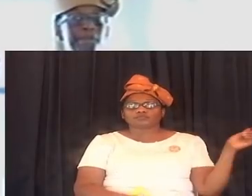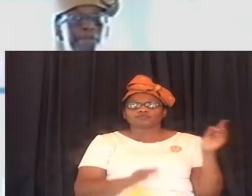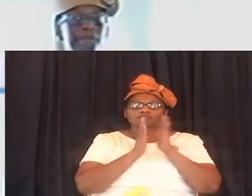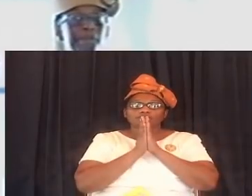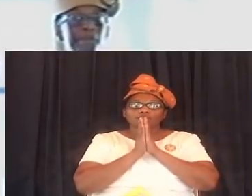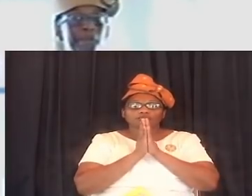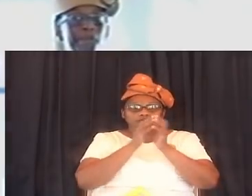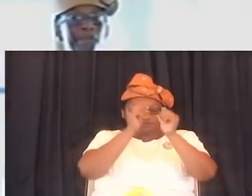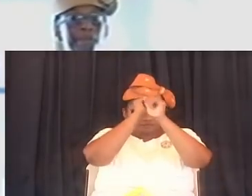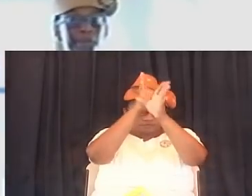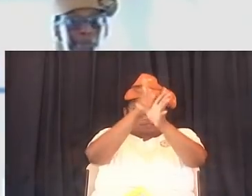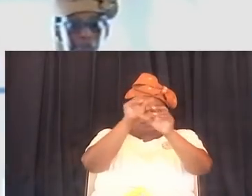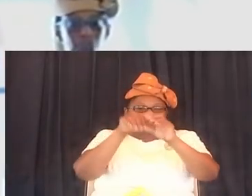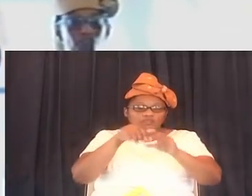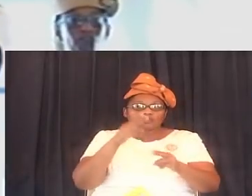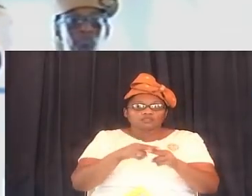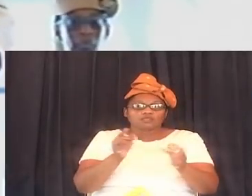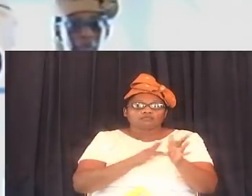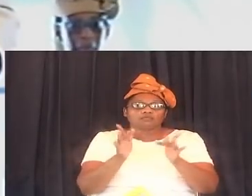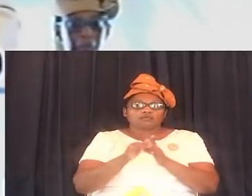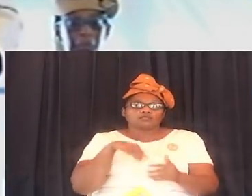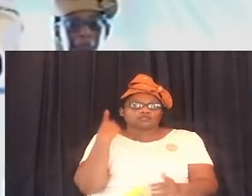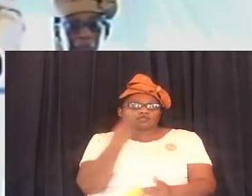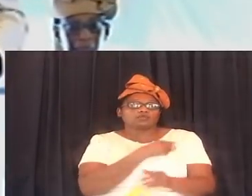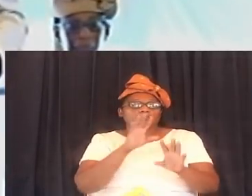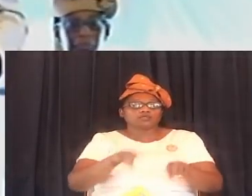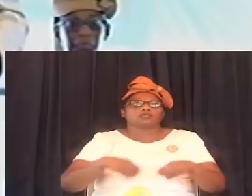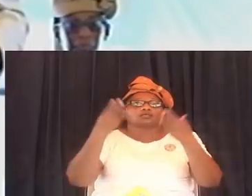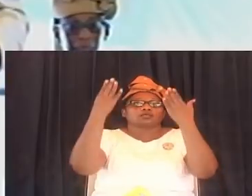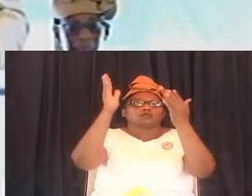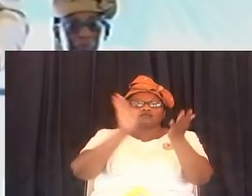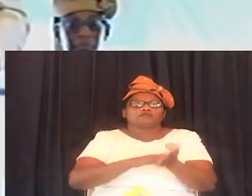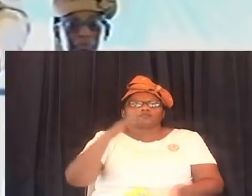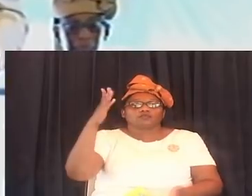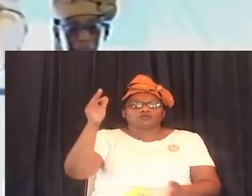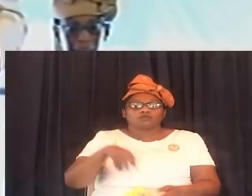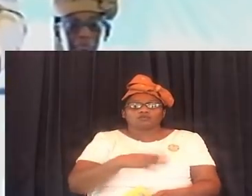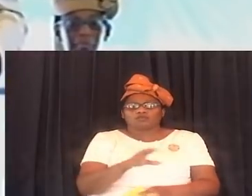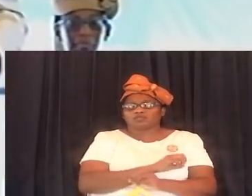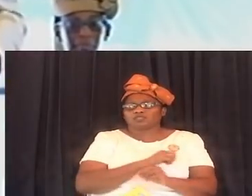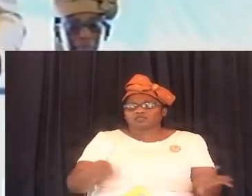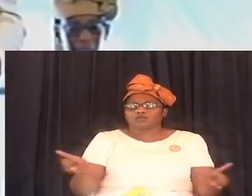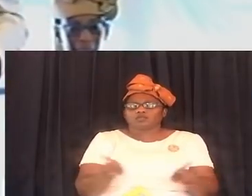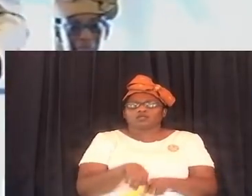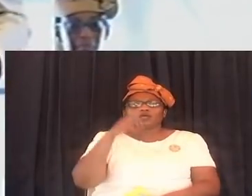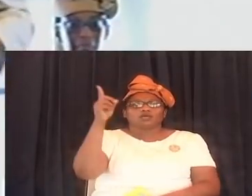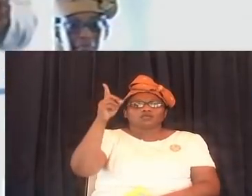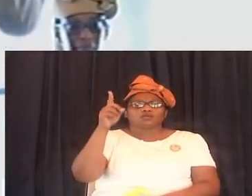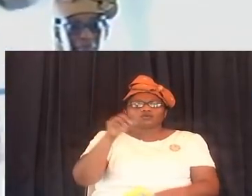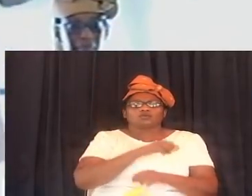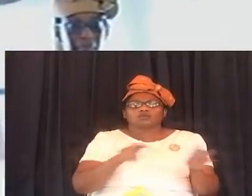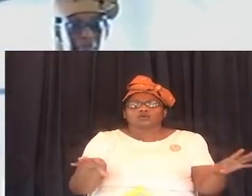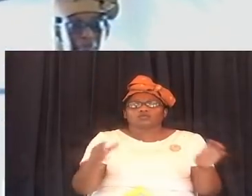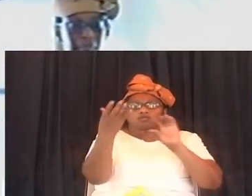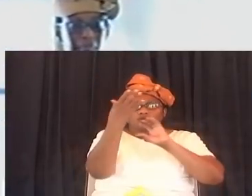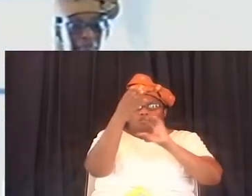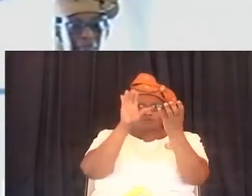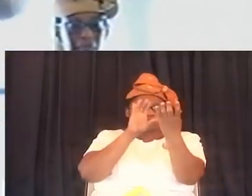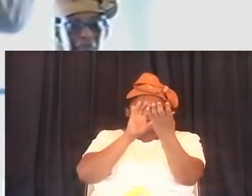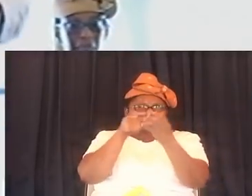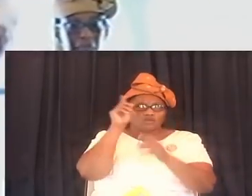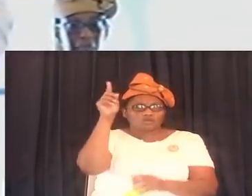offering. Father, in the name of Jesus, we give you glory, Lord, today. There is none like you, Lord, none to be compared to you. Thou art God and